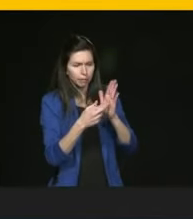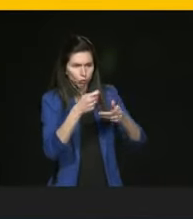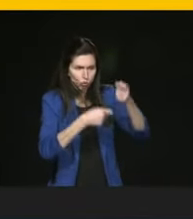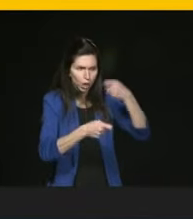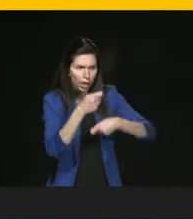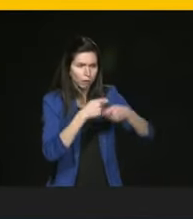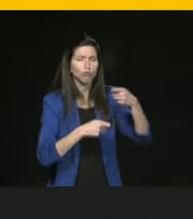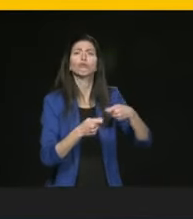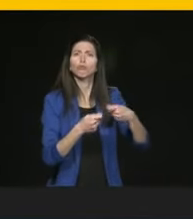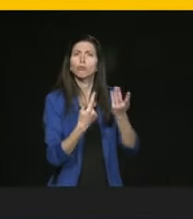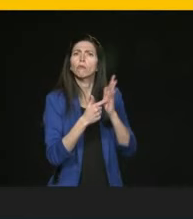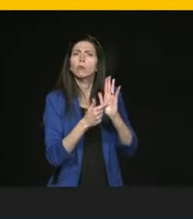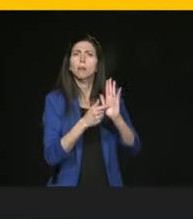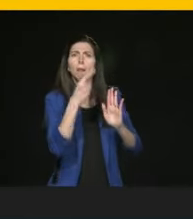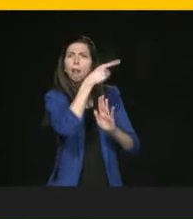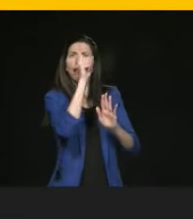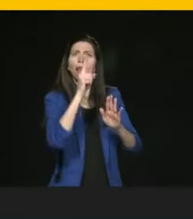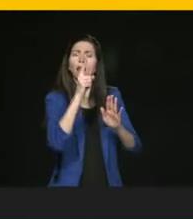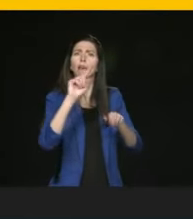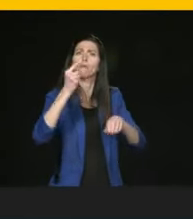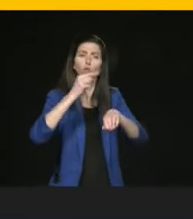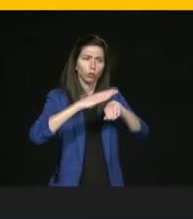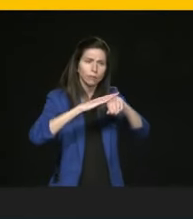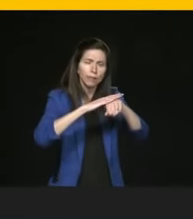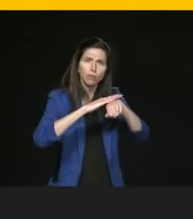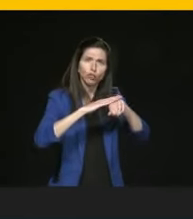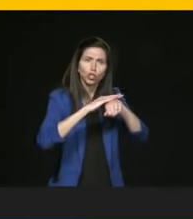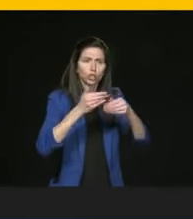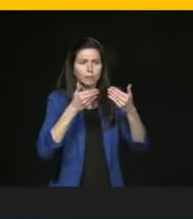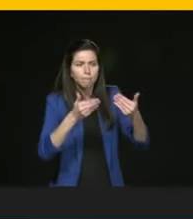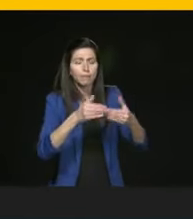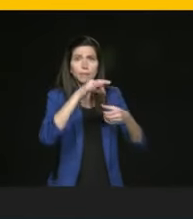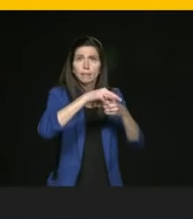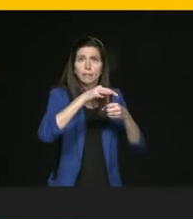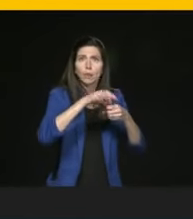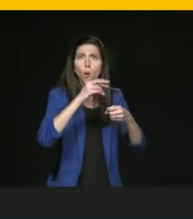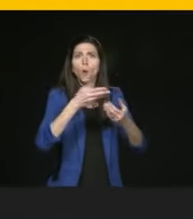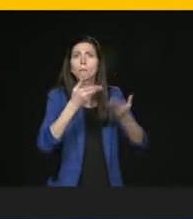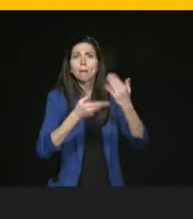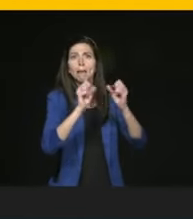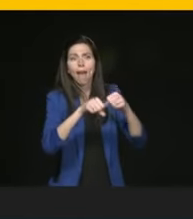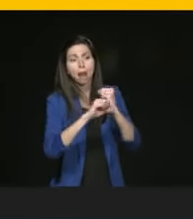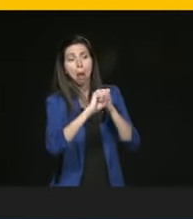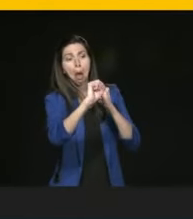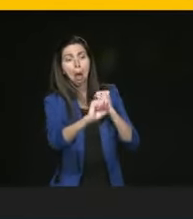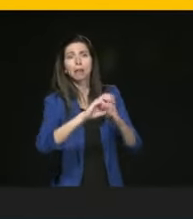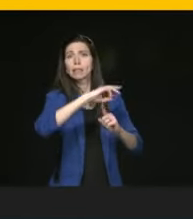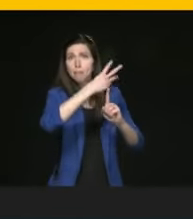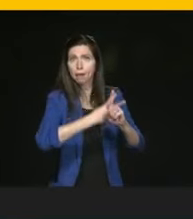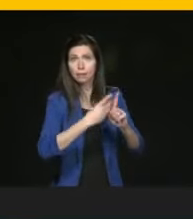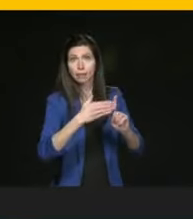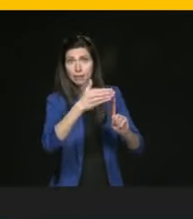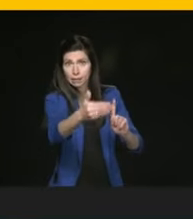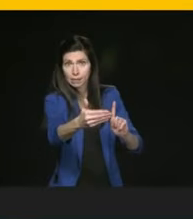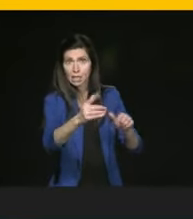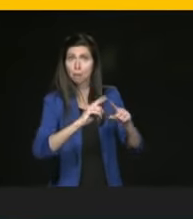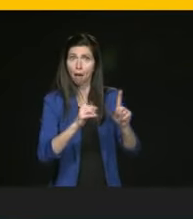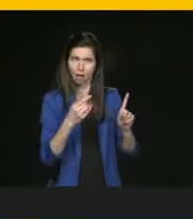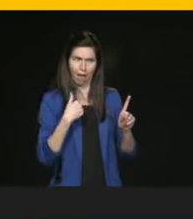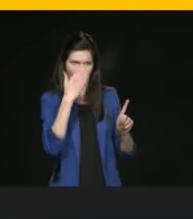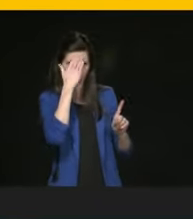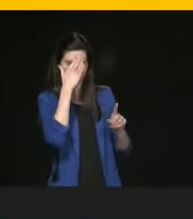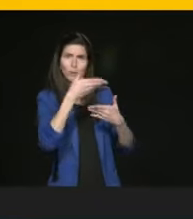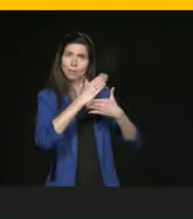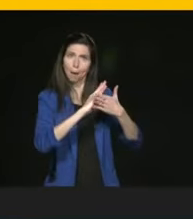to continue in their roles for up to 6 months. But there are some Indigenous leaders who are saying this should have come sooner. A Manitoba